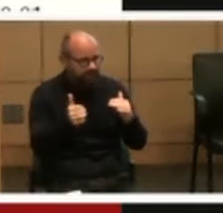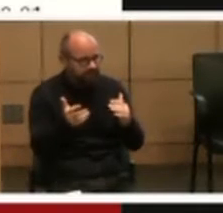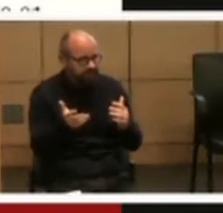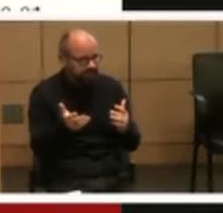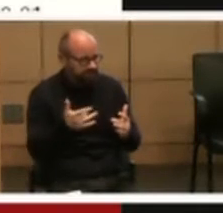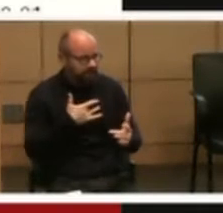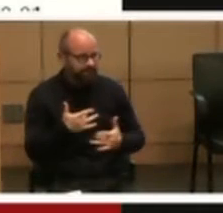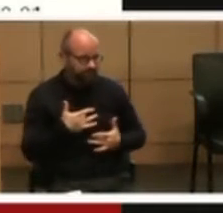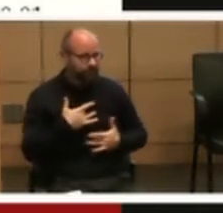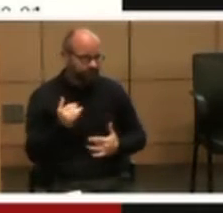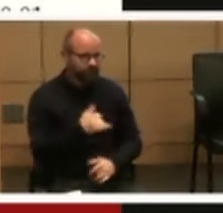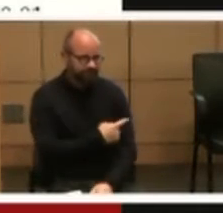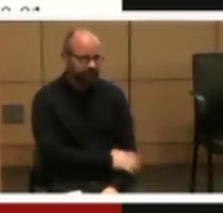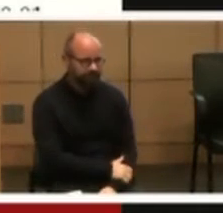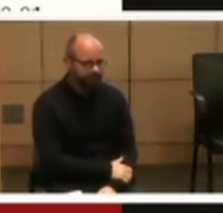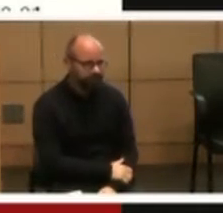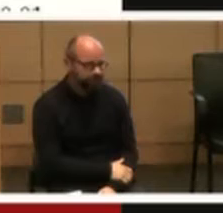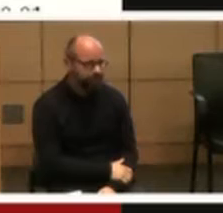And this is also